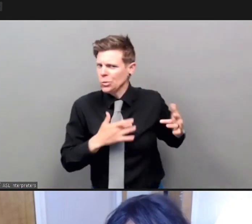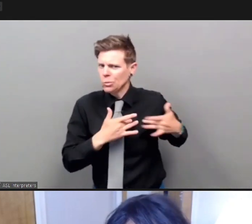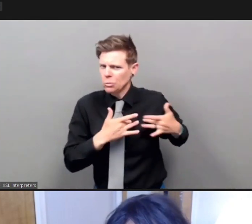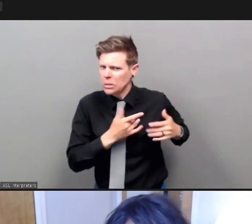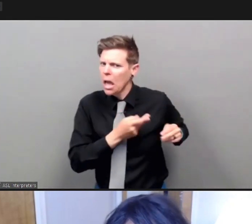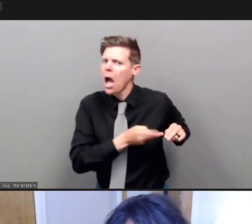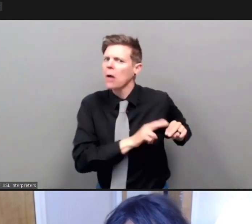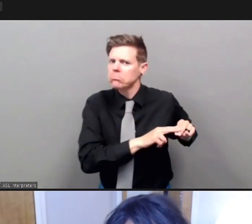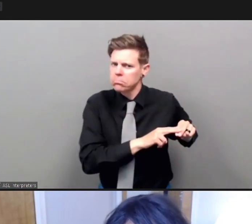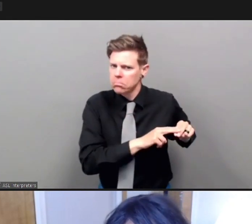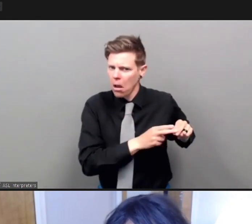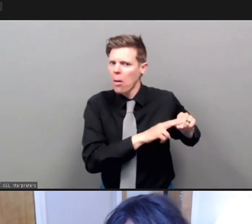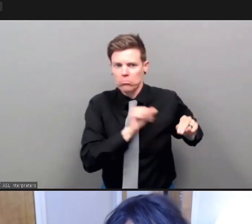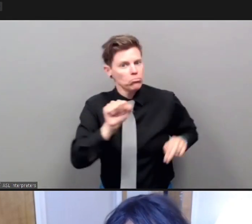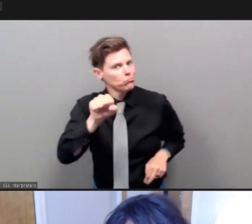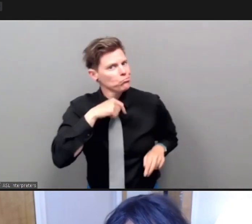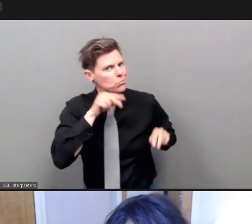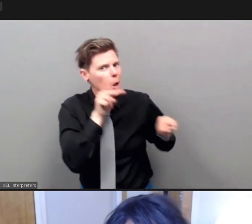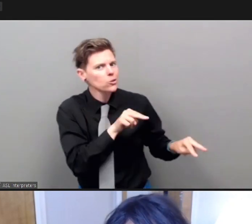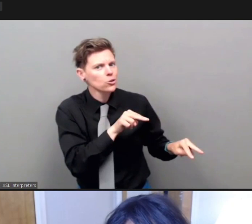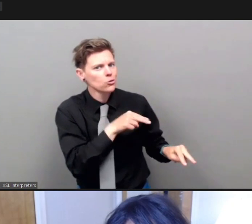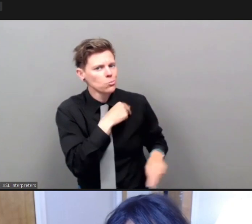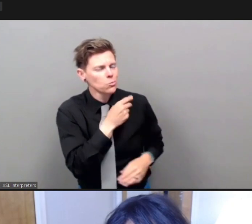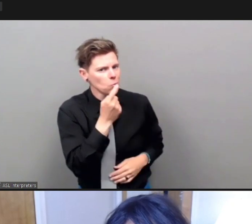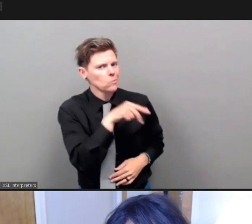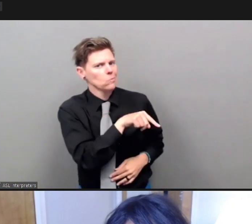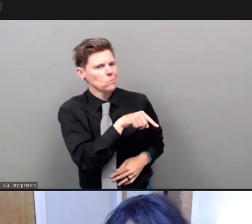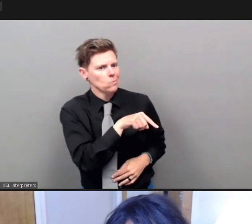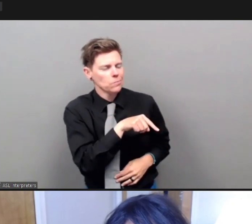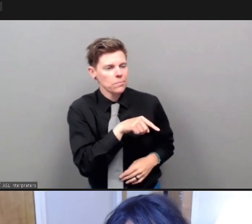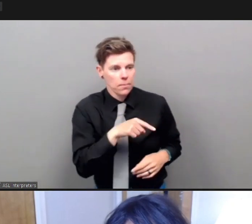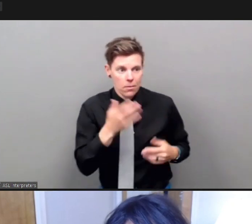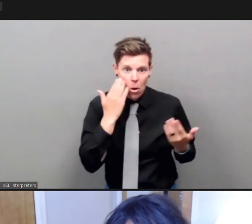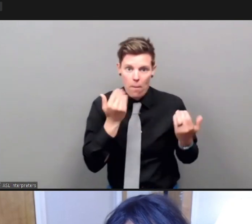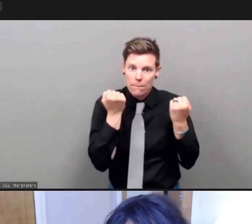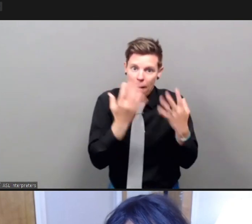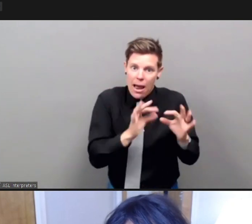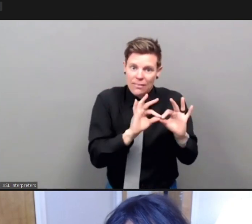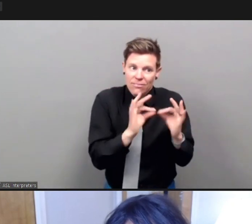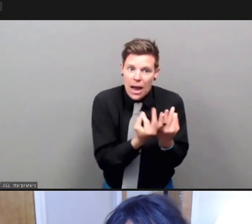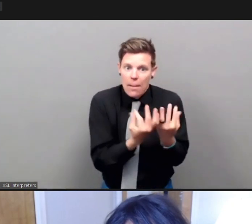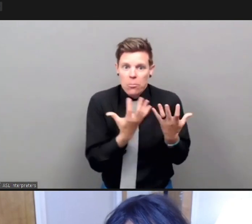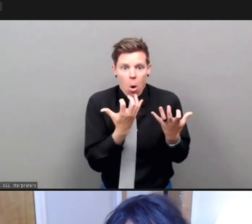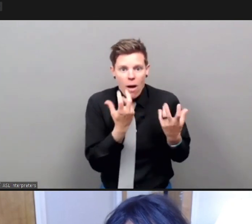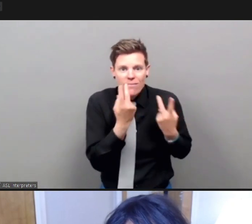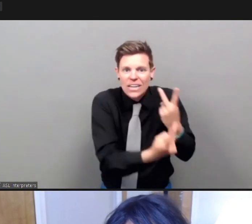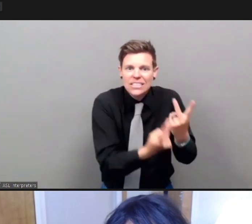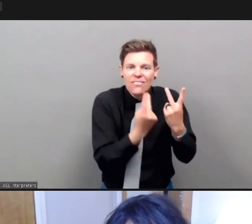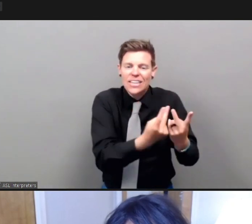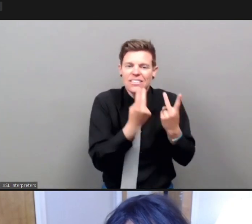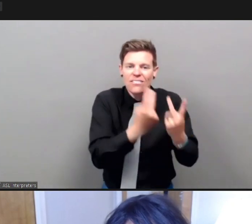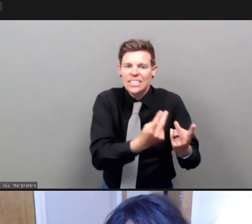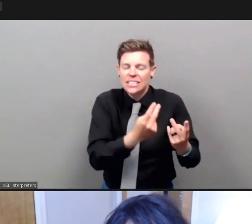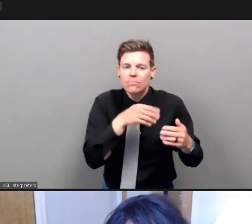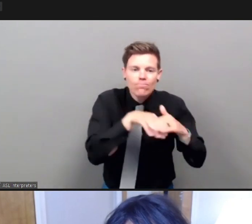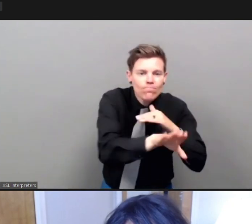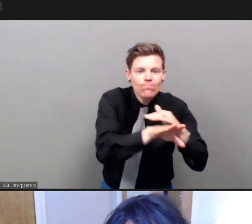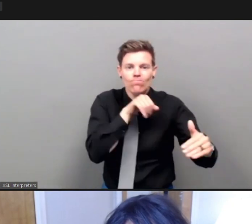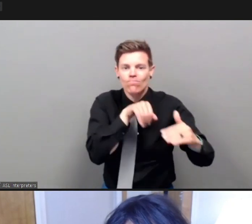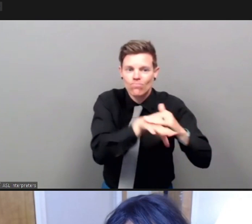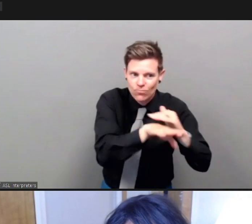intense and continuous demand of family members to visit. You know, that's good for the health of people in nursing homes. As